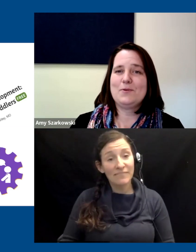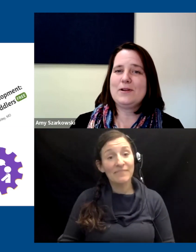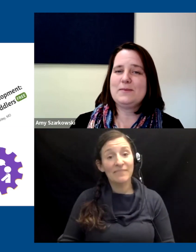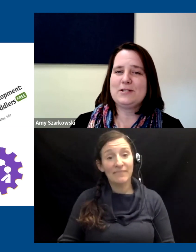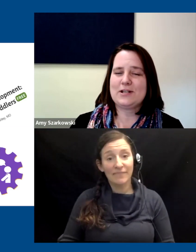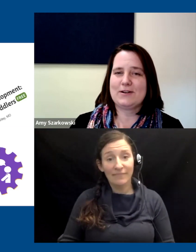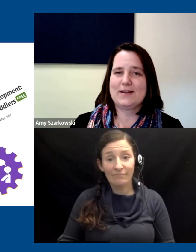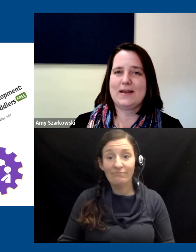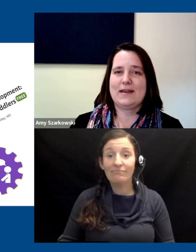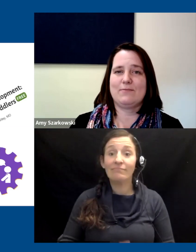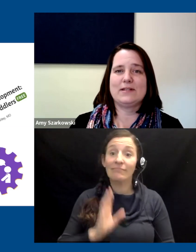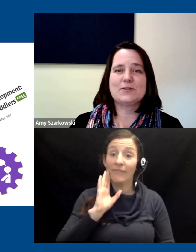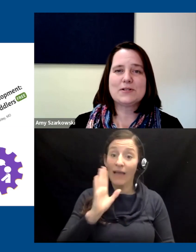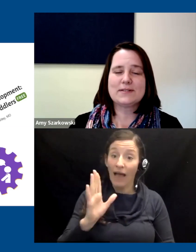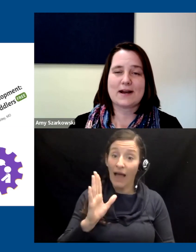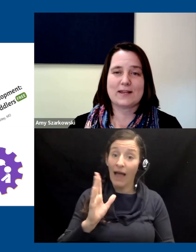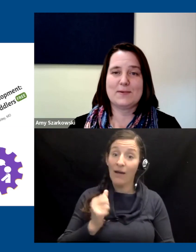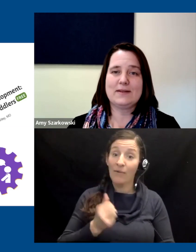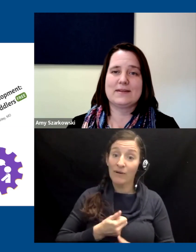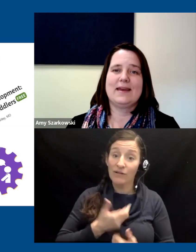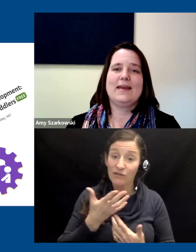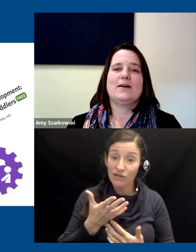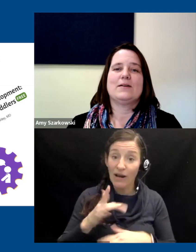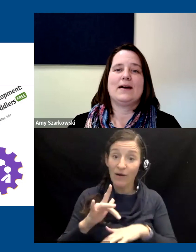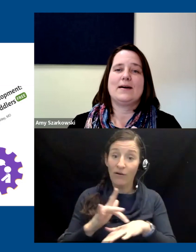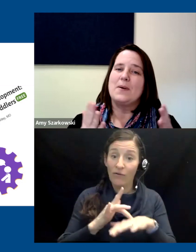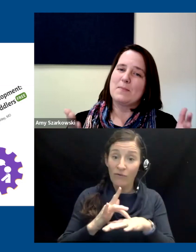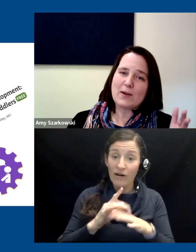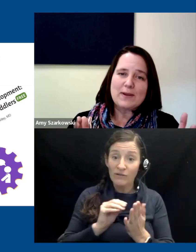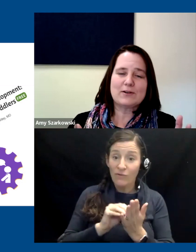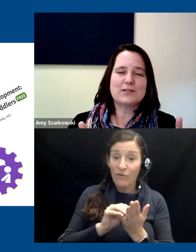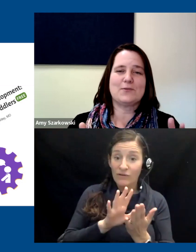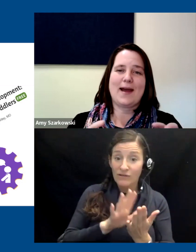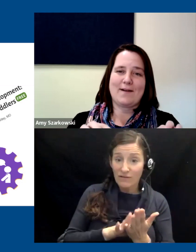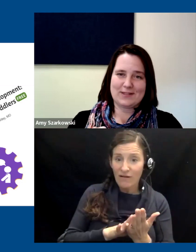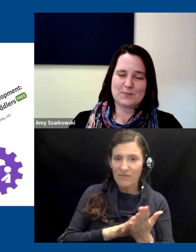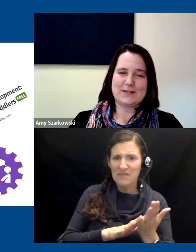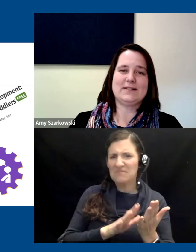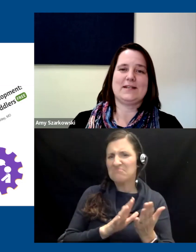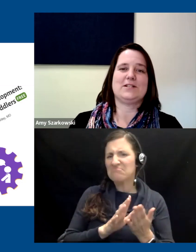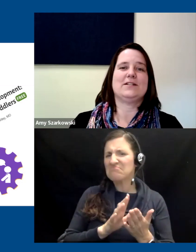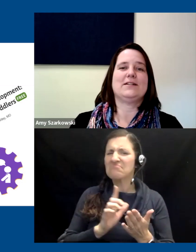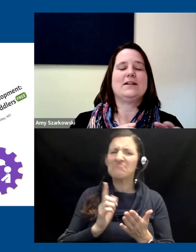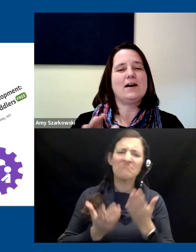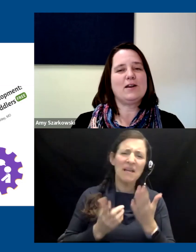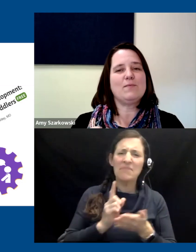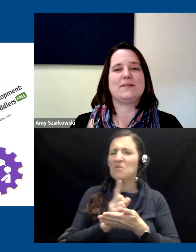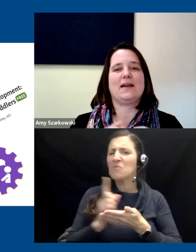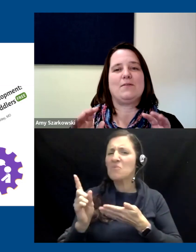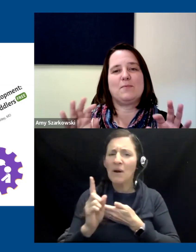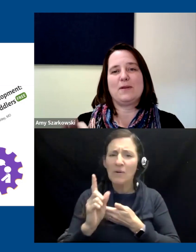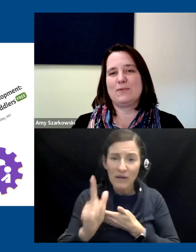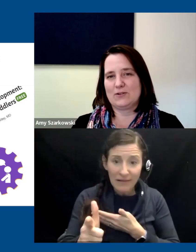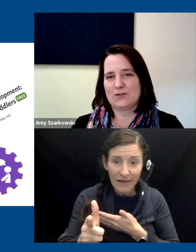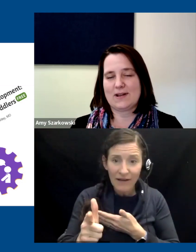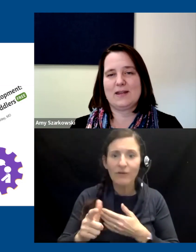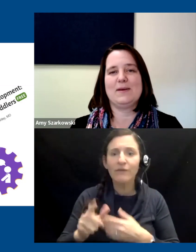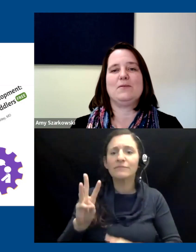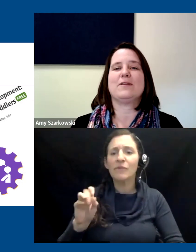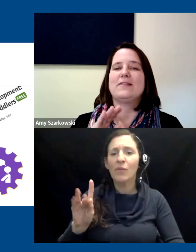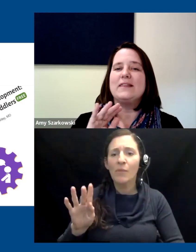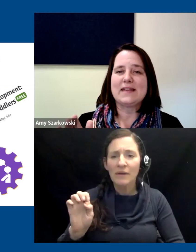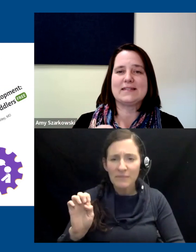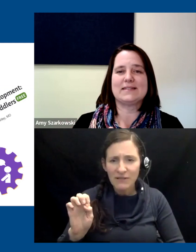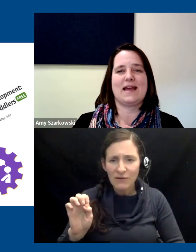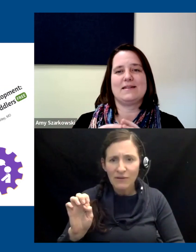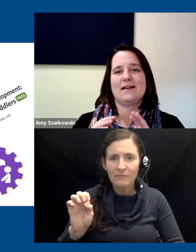I am going to be sharing a resource document about a week or so after this presentation. On our website will be a resource document